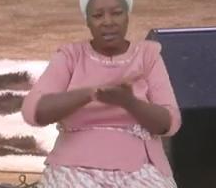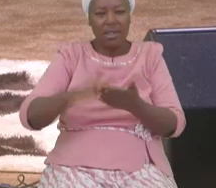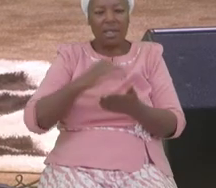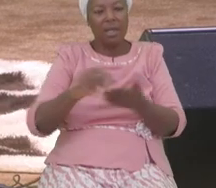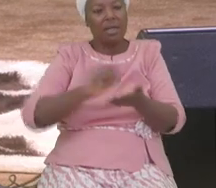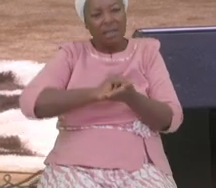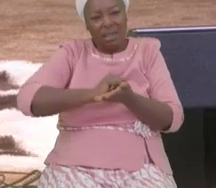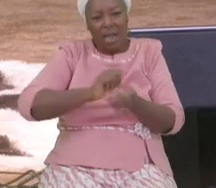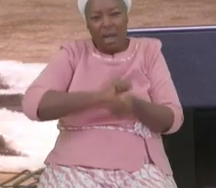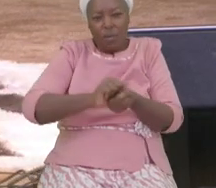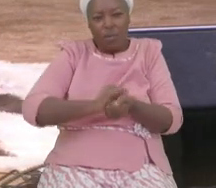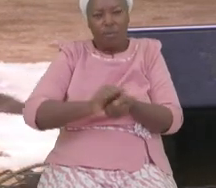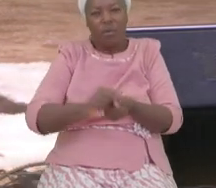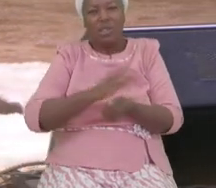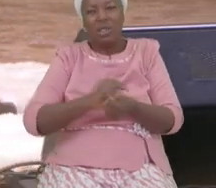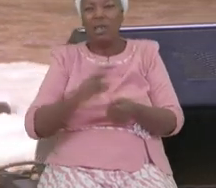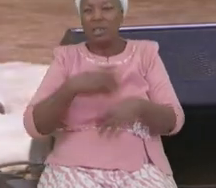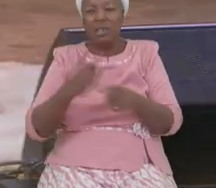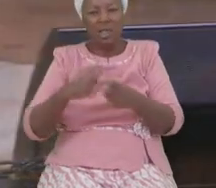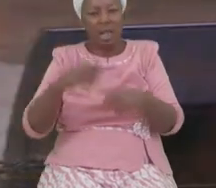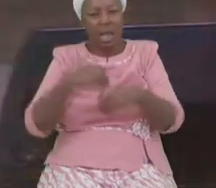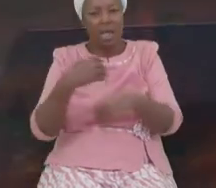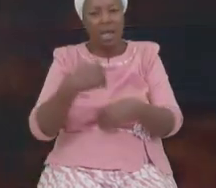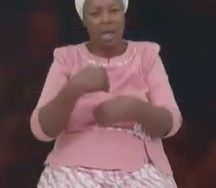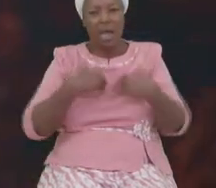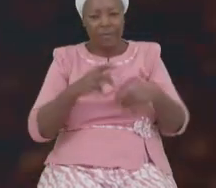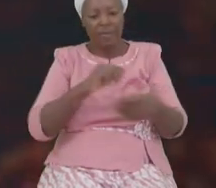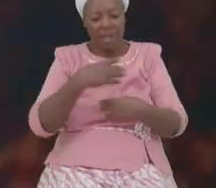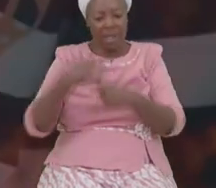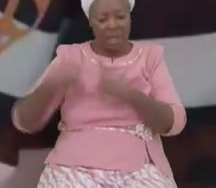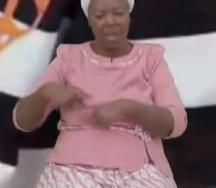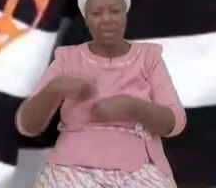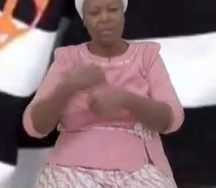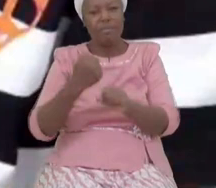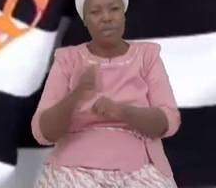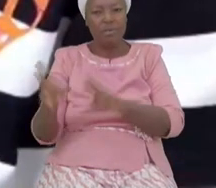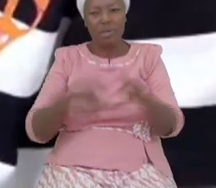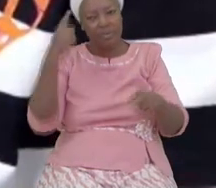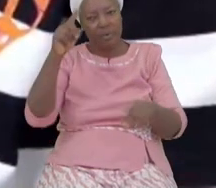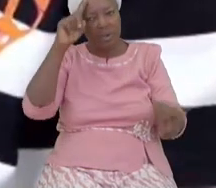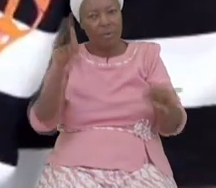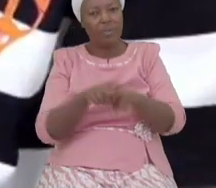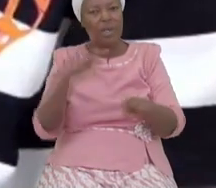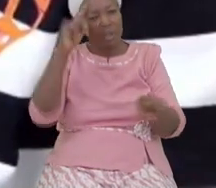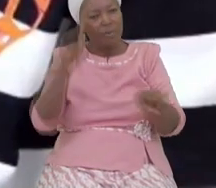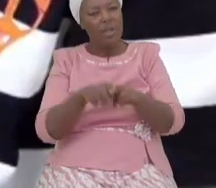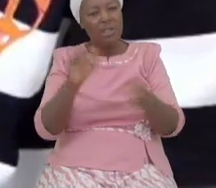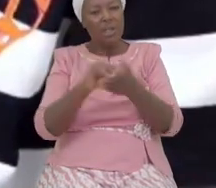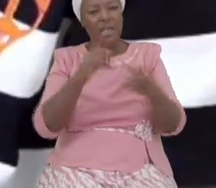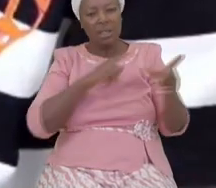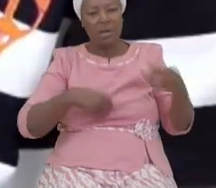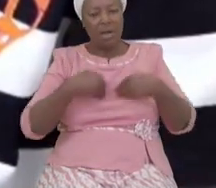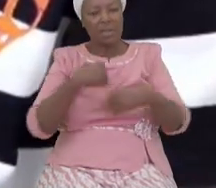we have a heart made ready for the covenant the Lord has made. He is righteous.